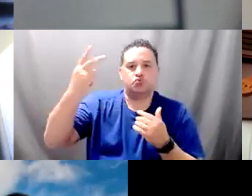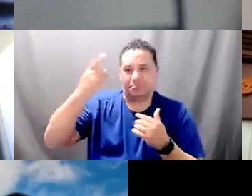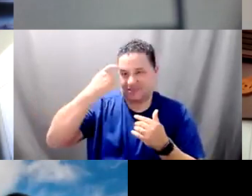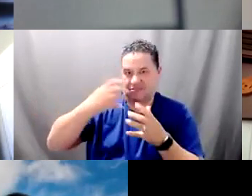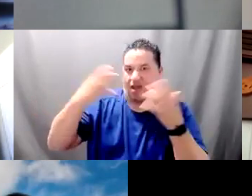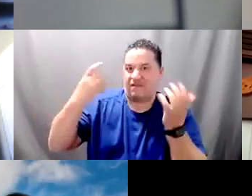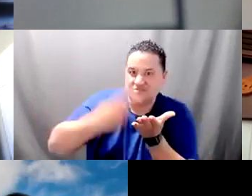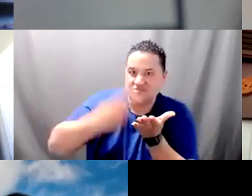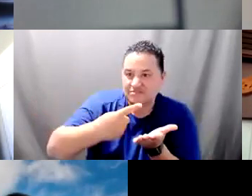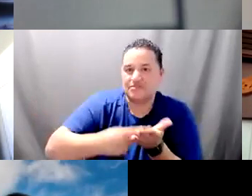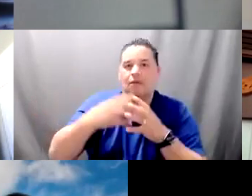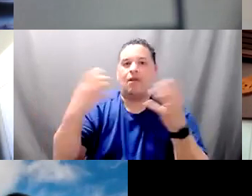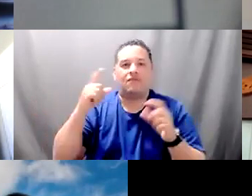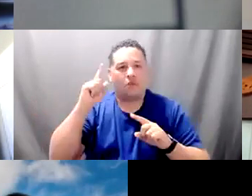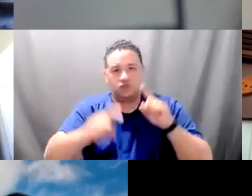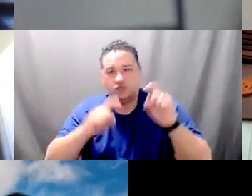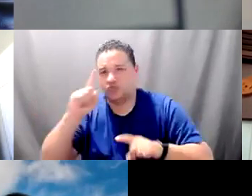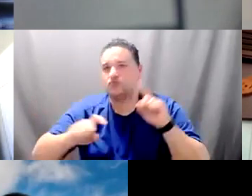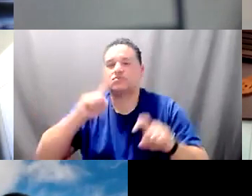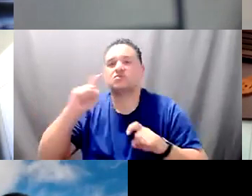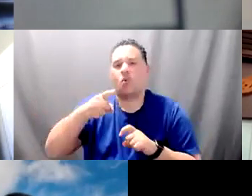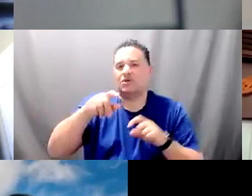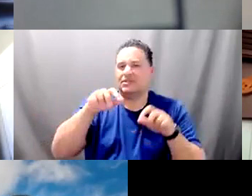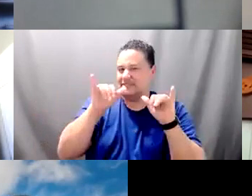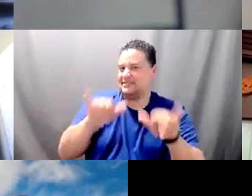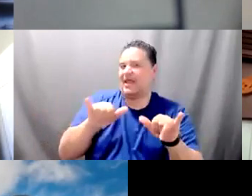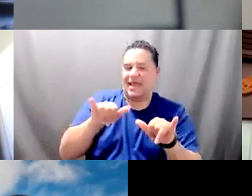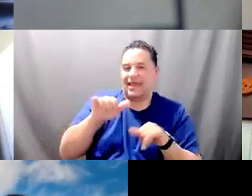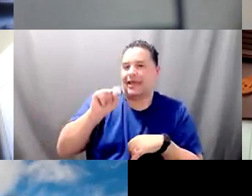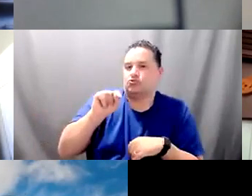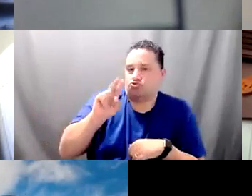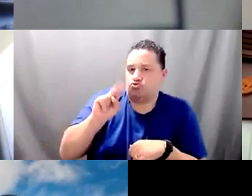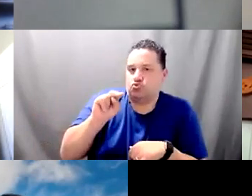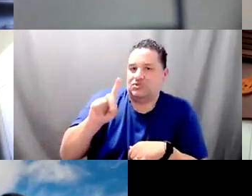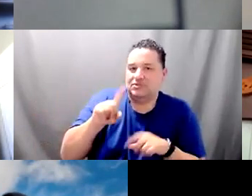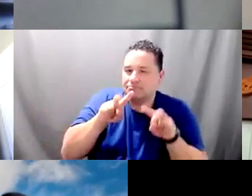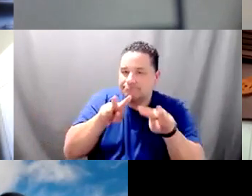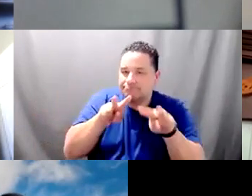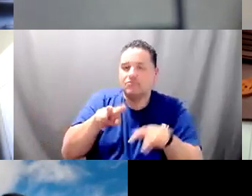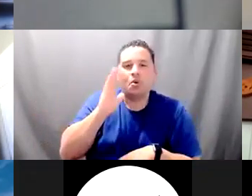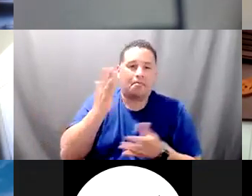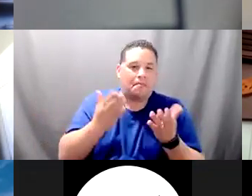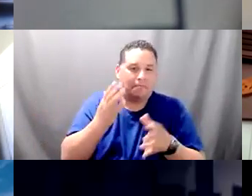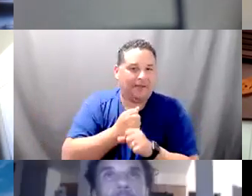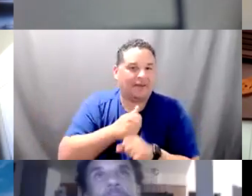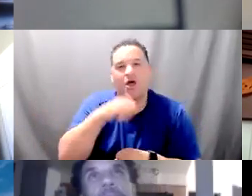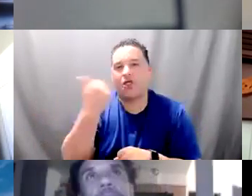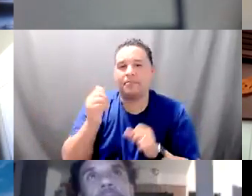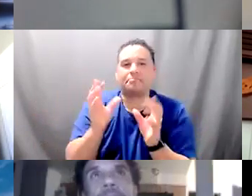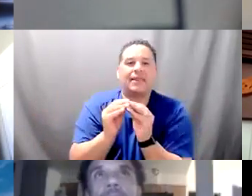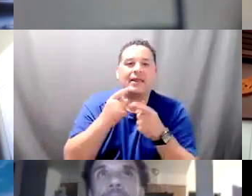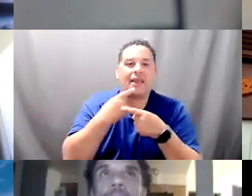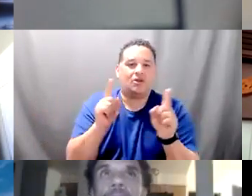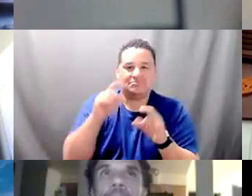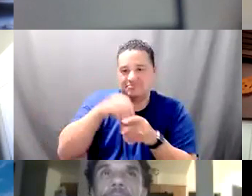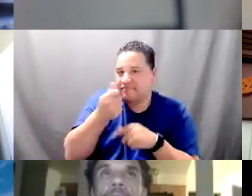and so many questions. So just stay tuned. You might be getting another meeting announcement in a few weeks